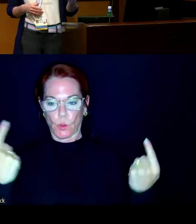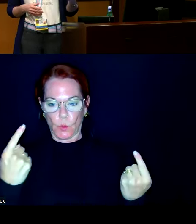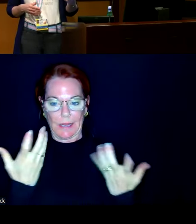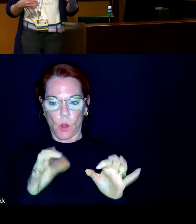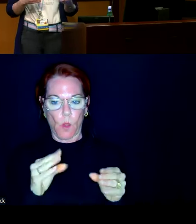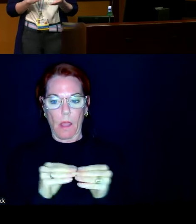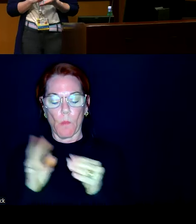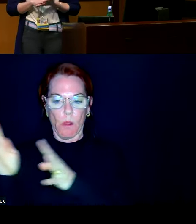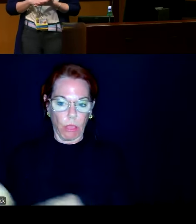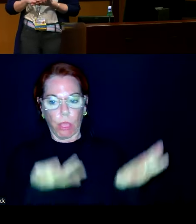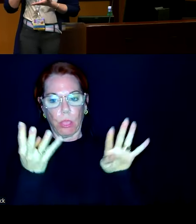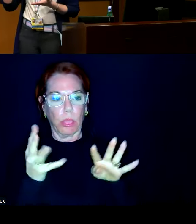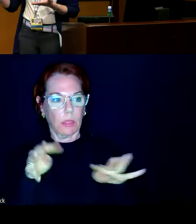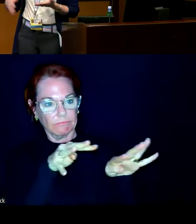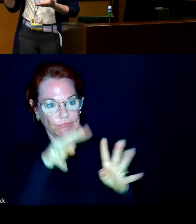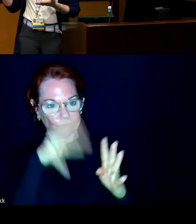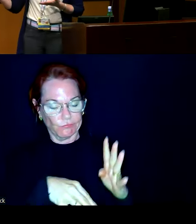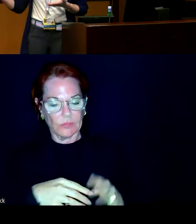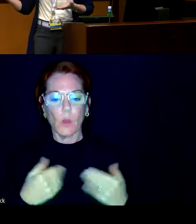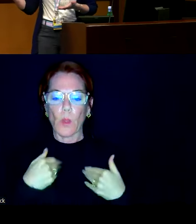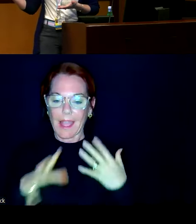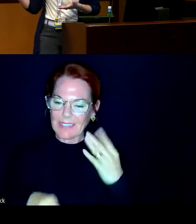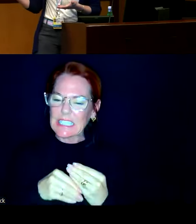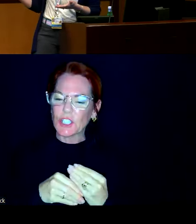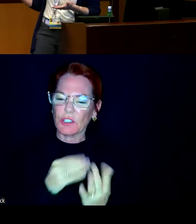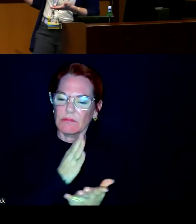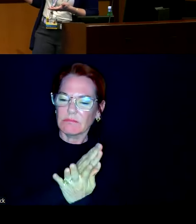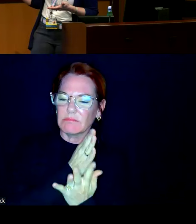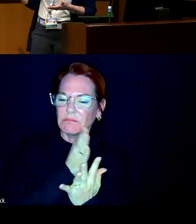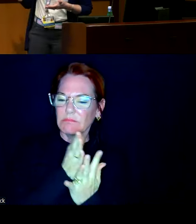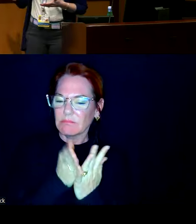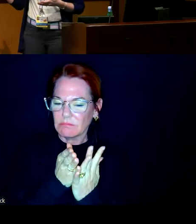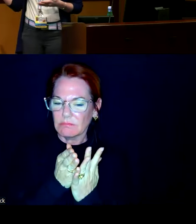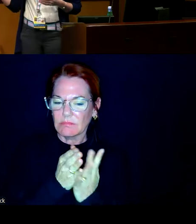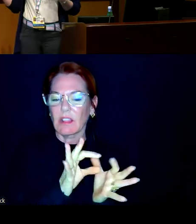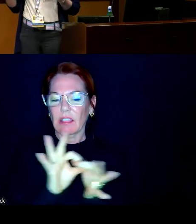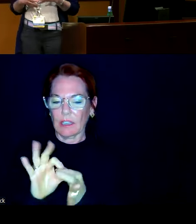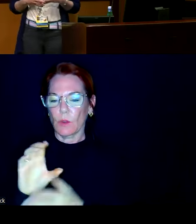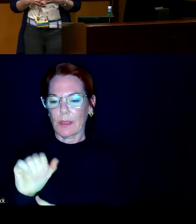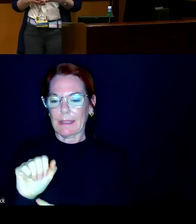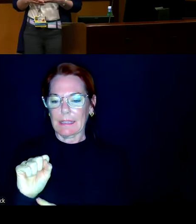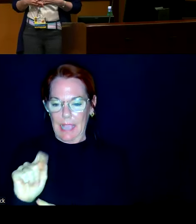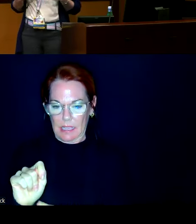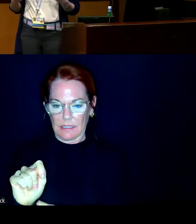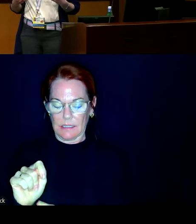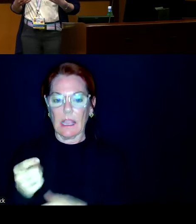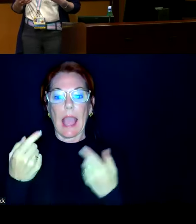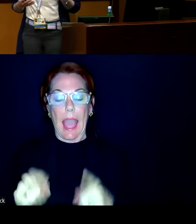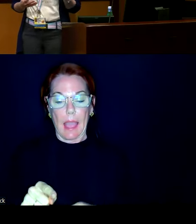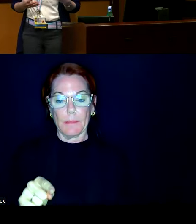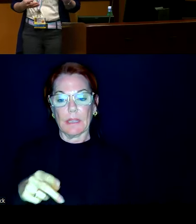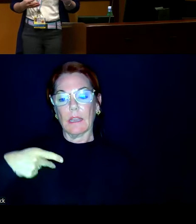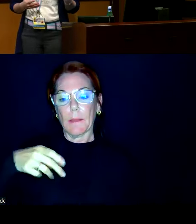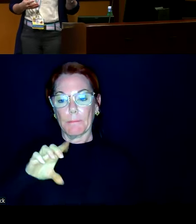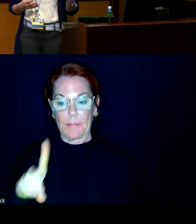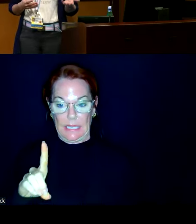There's additional pieces that will question significant aspects of the CAS report. So a pediatrician who specializes